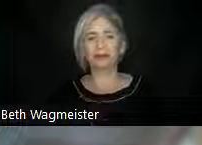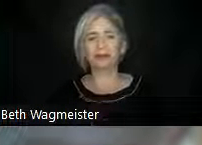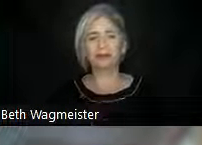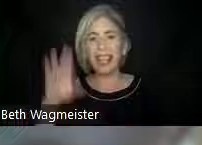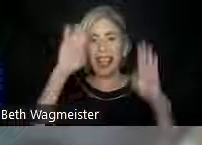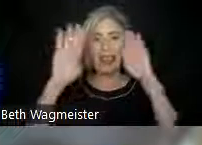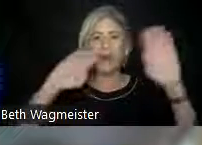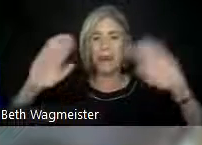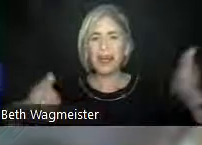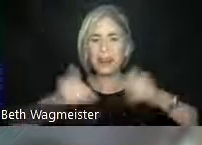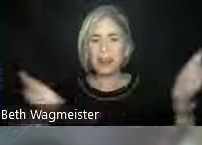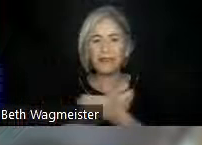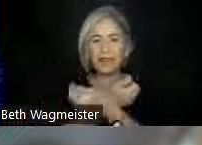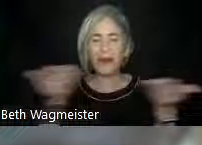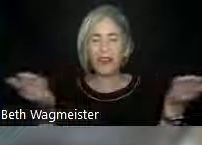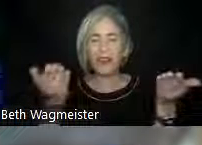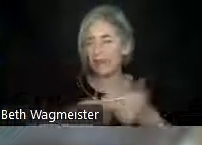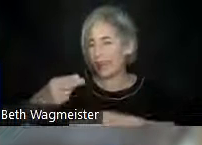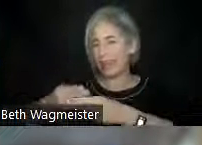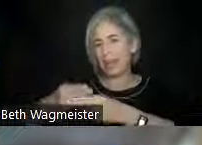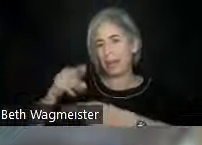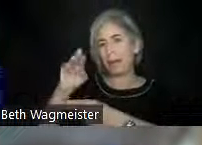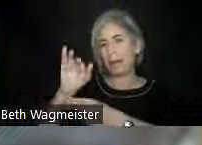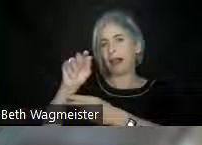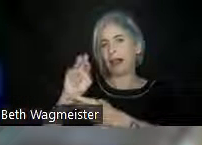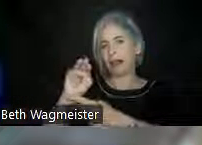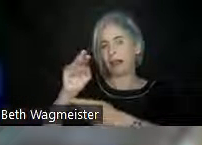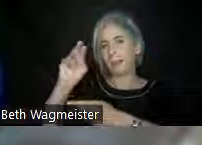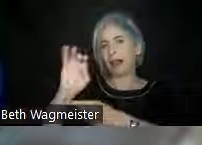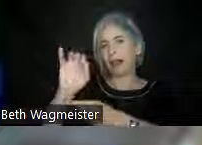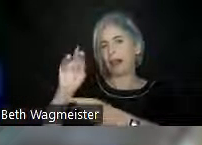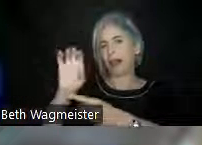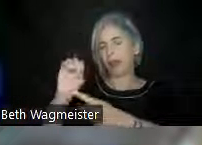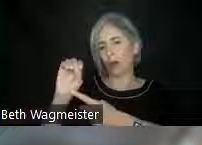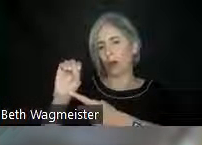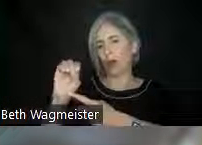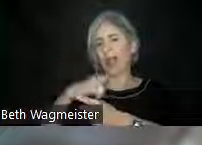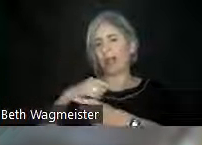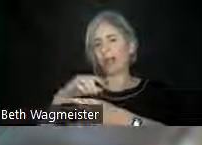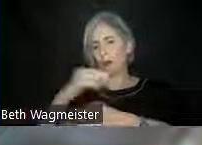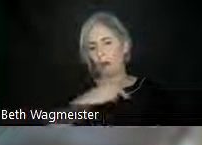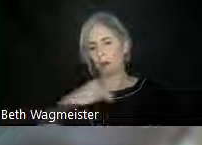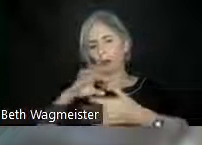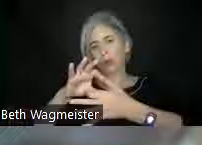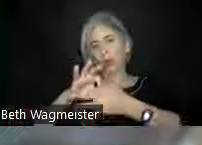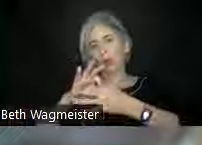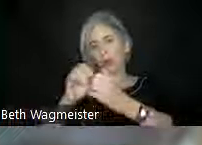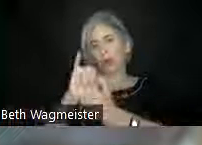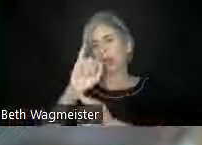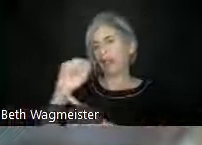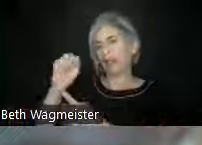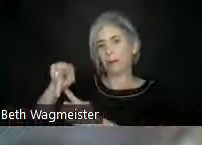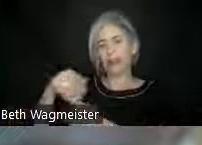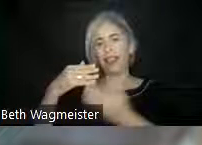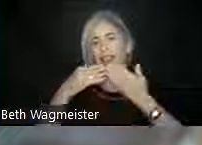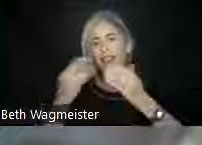Hello and welcome, everyone. My name is Malcolm Maestrel, and I'm a Membership Services Coordinator with IAAP. Thank you